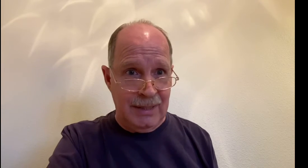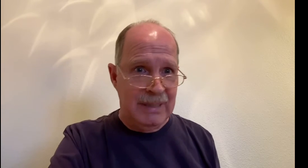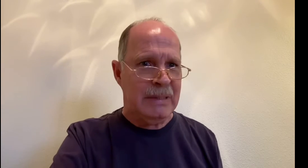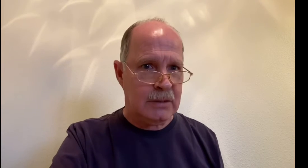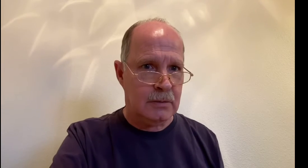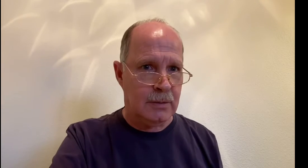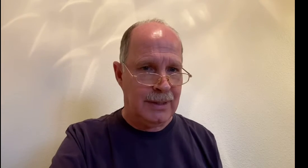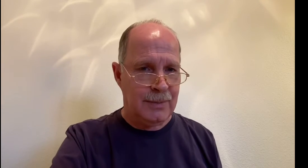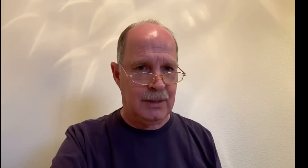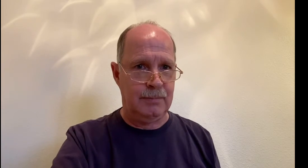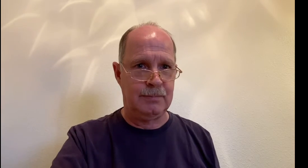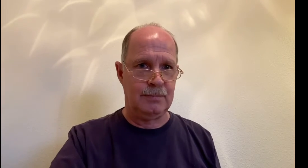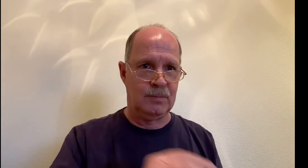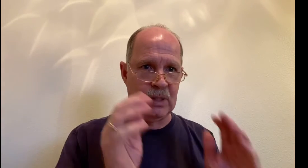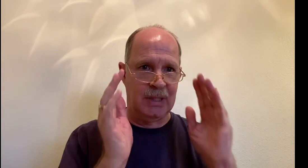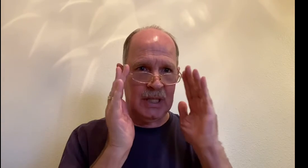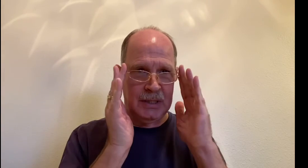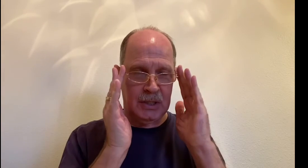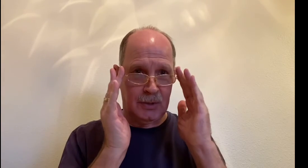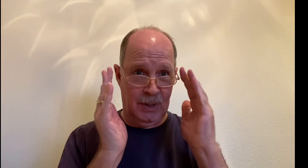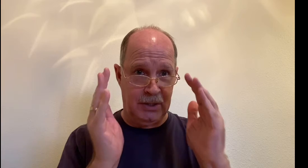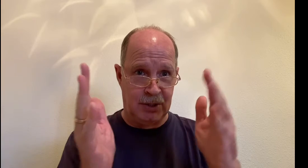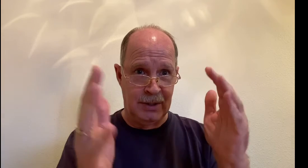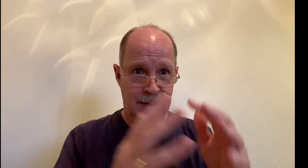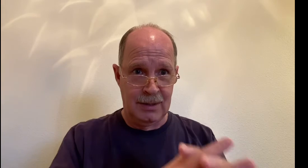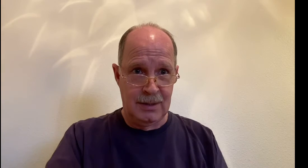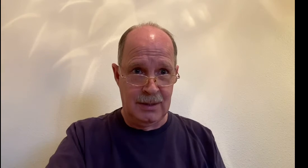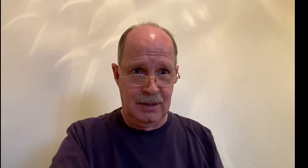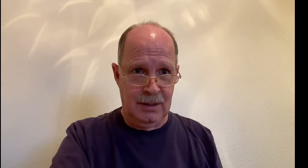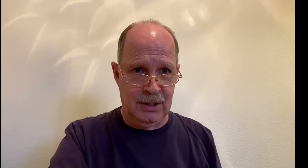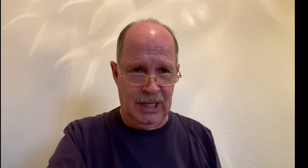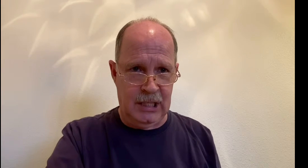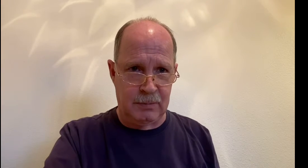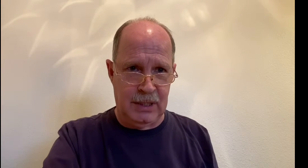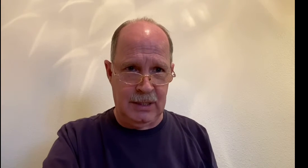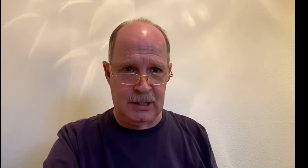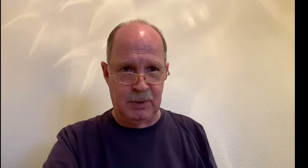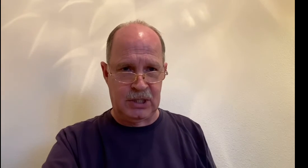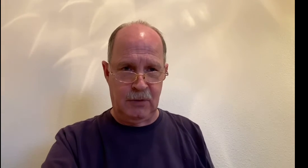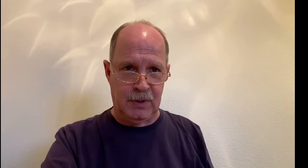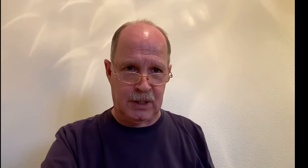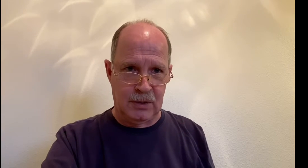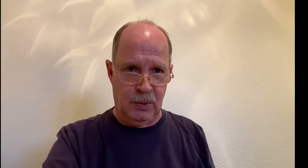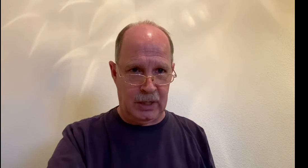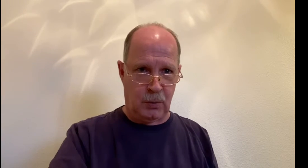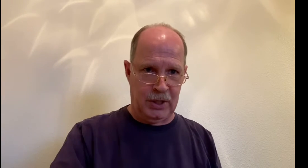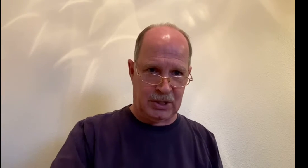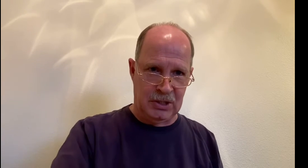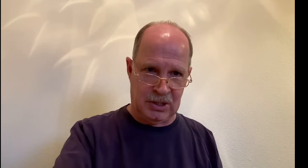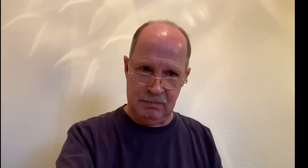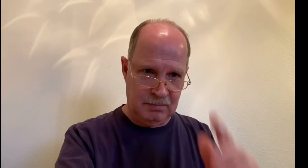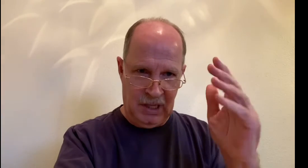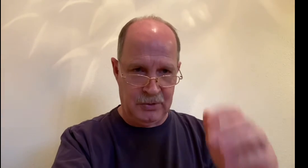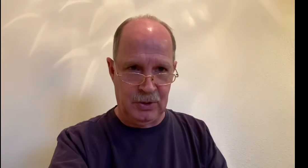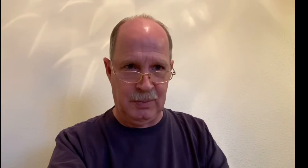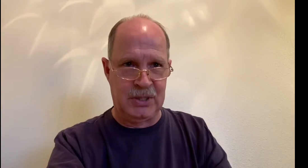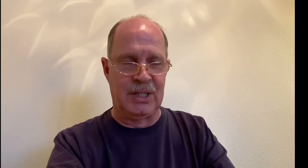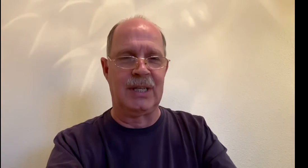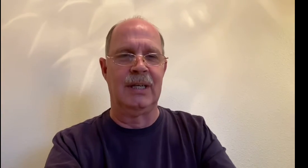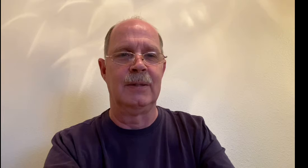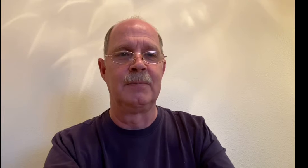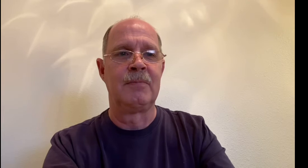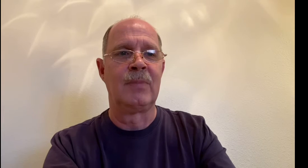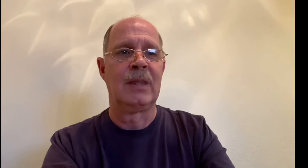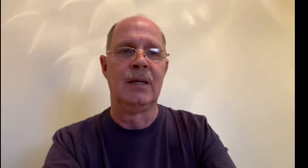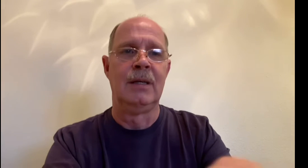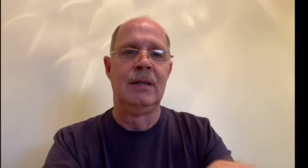this. Wait a minute. Am I telling you too much? Just ask me specific and direct questions, and I'll do the best I